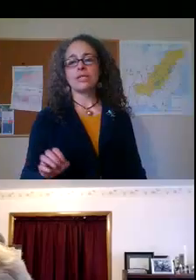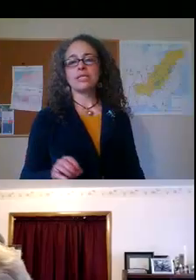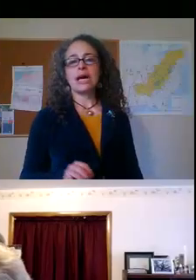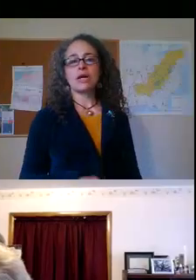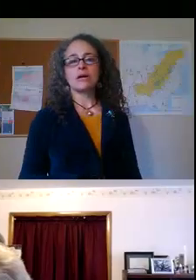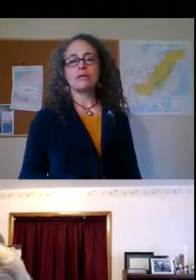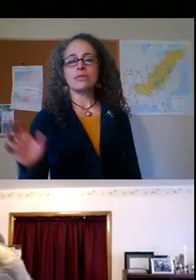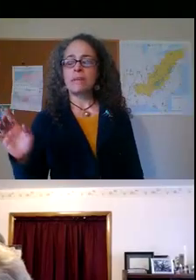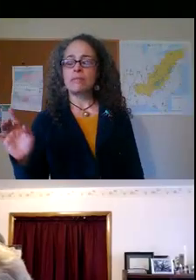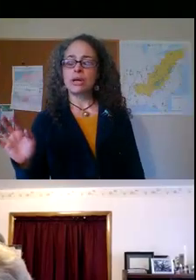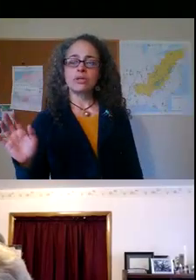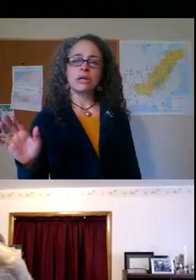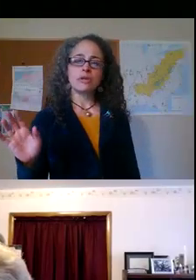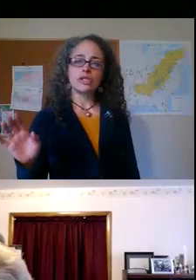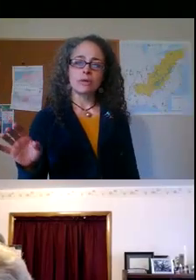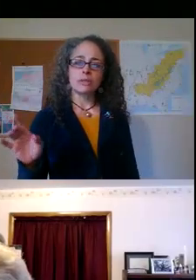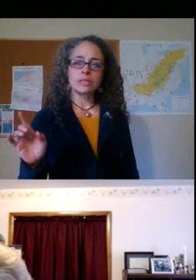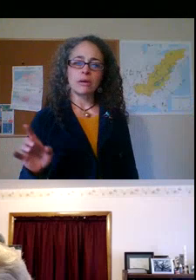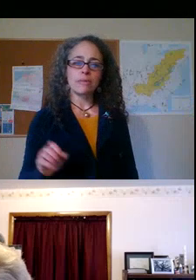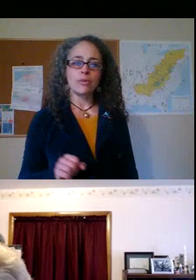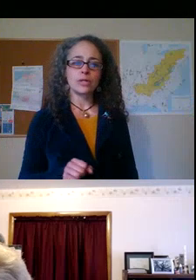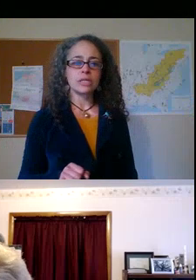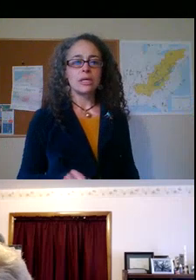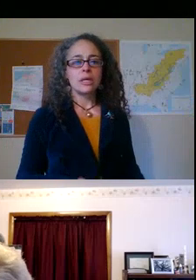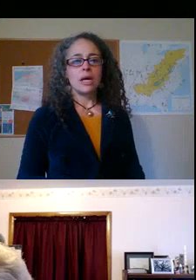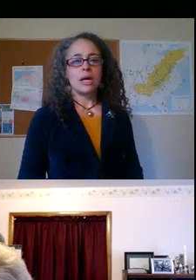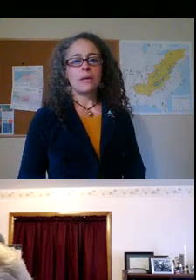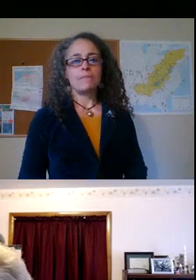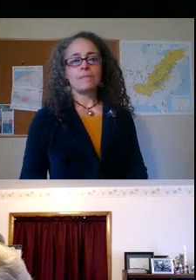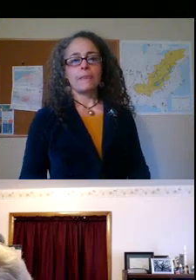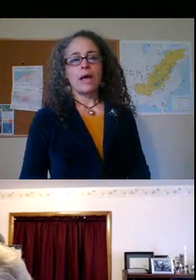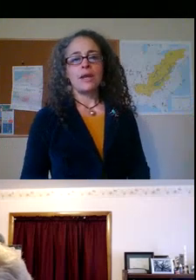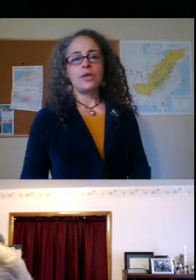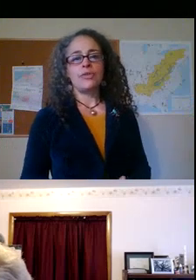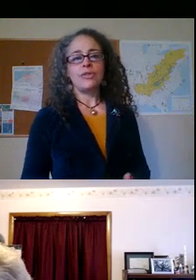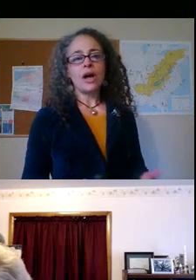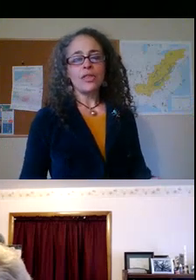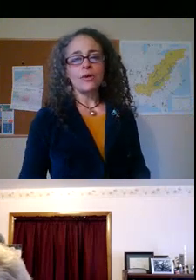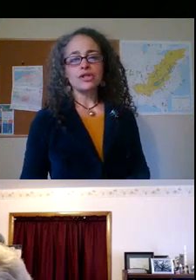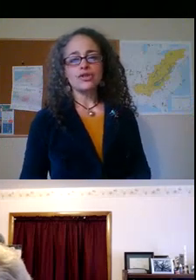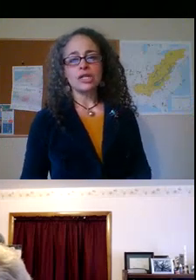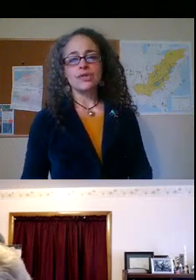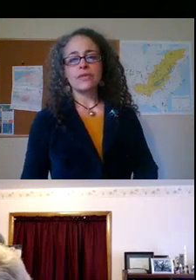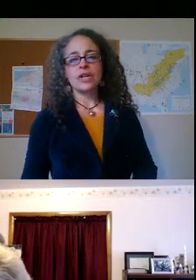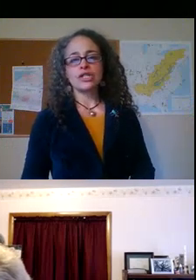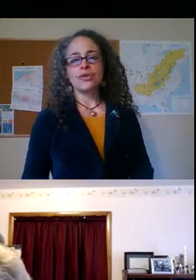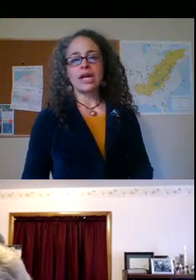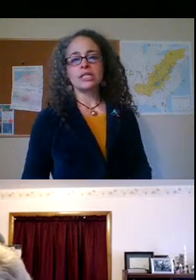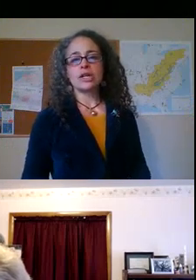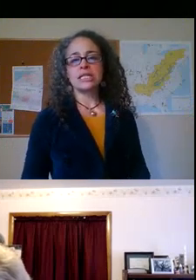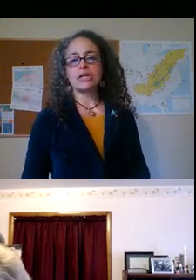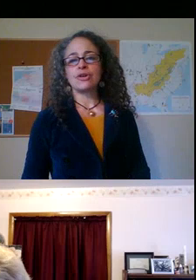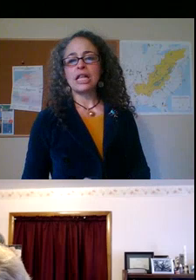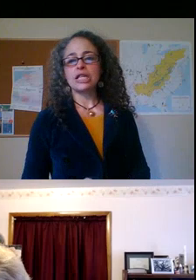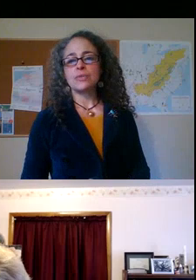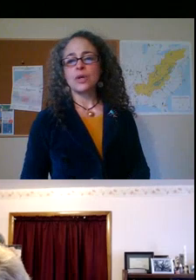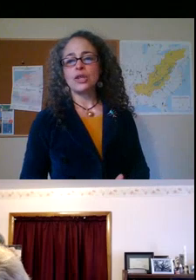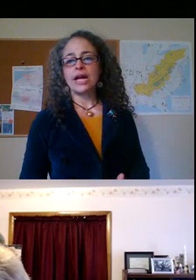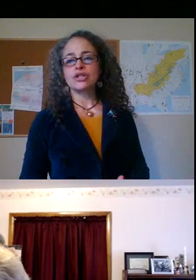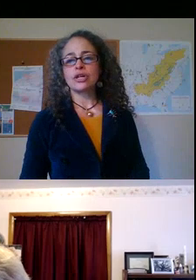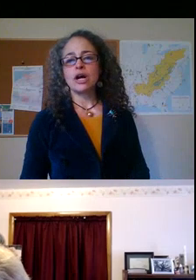economic outputs and outcomes. So remember, numbers, numbers, numbers, they are important. And then although construction renovation grants are